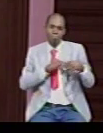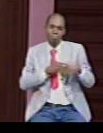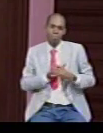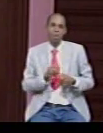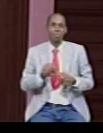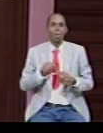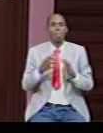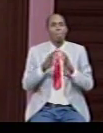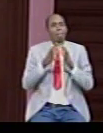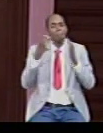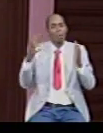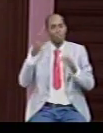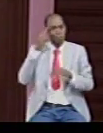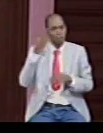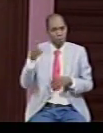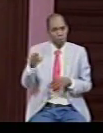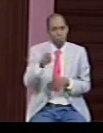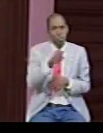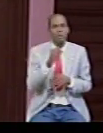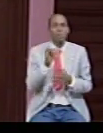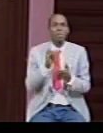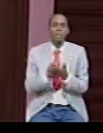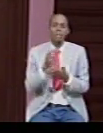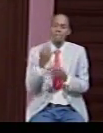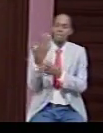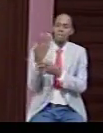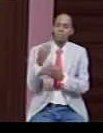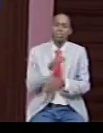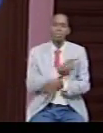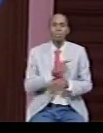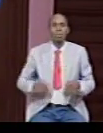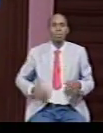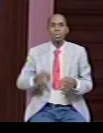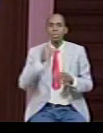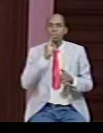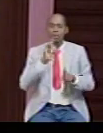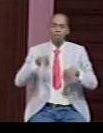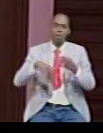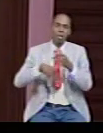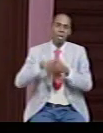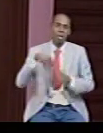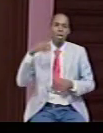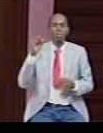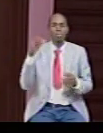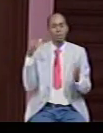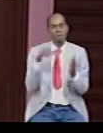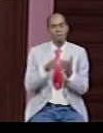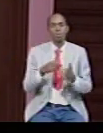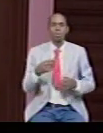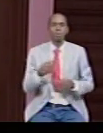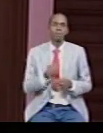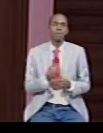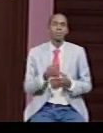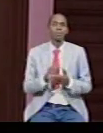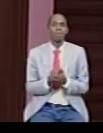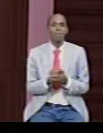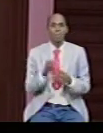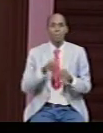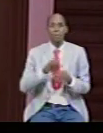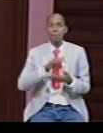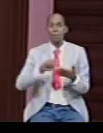your sakes that the hand of the Lord is gone out against me. In verse